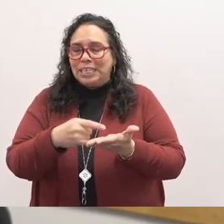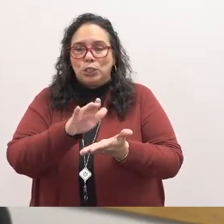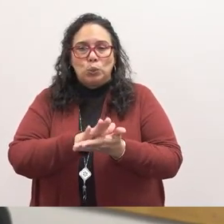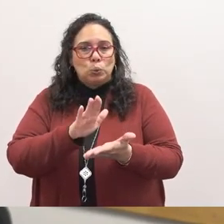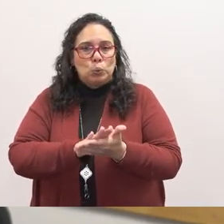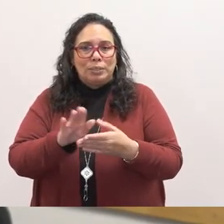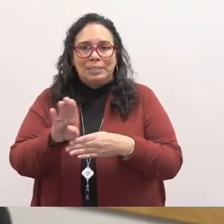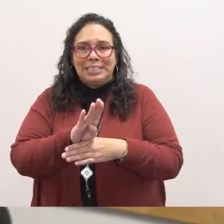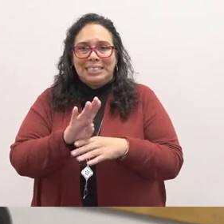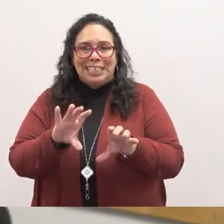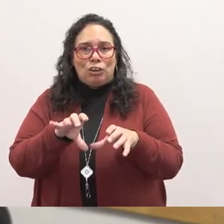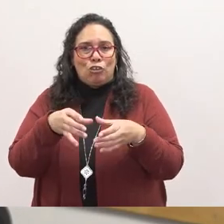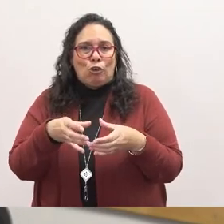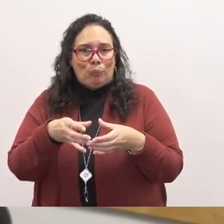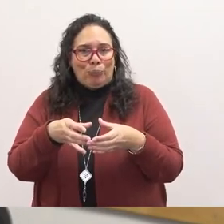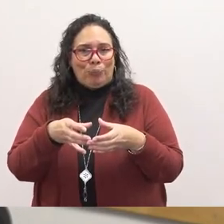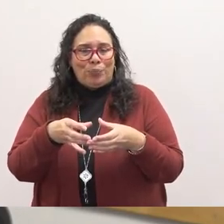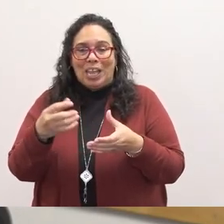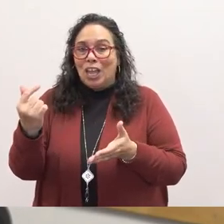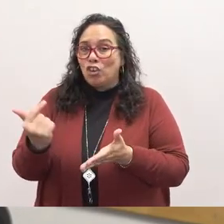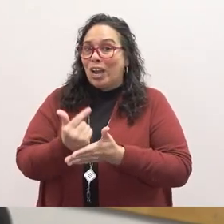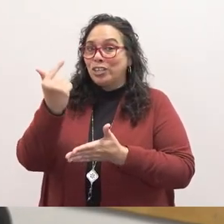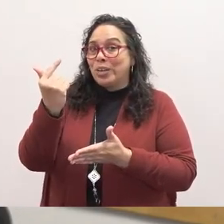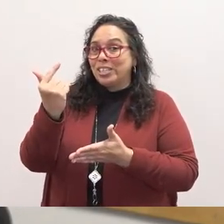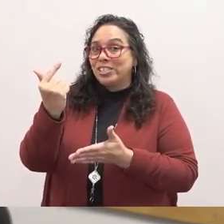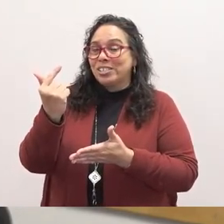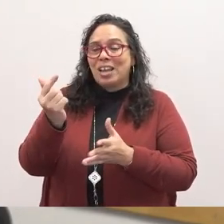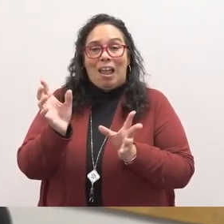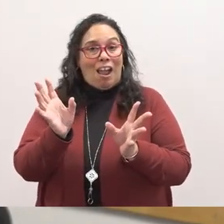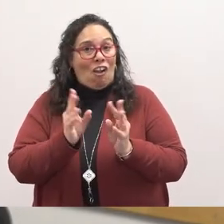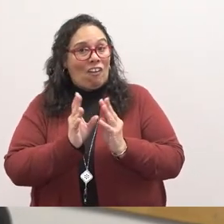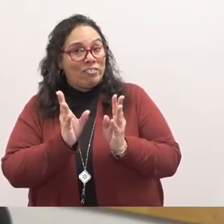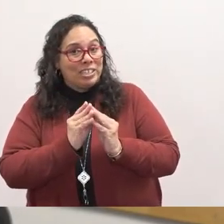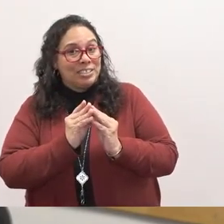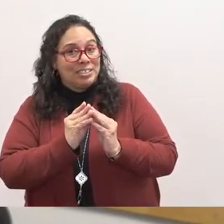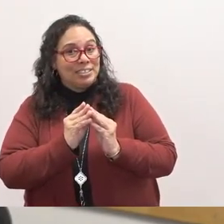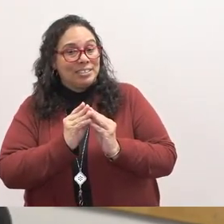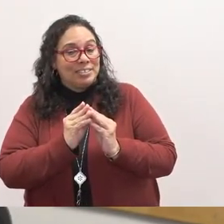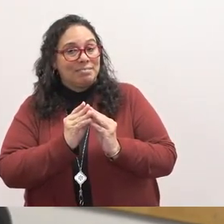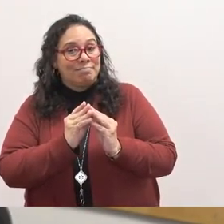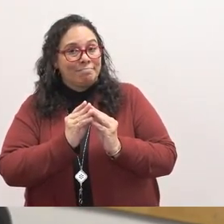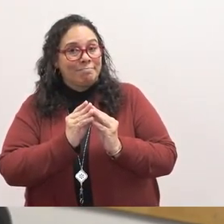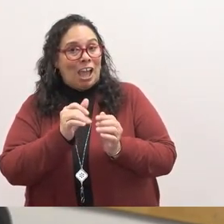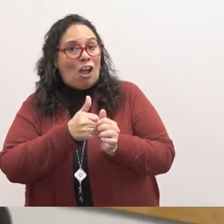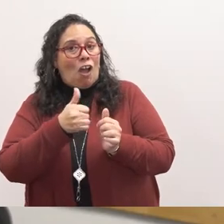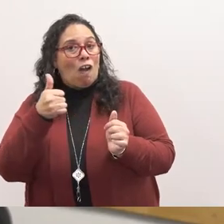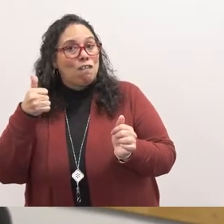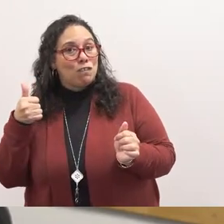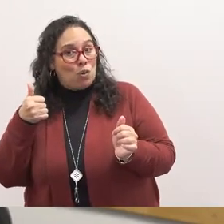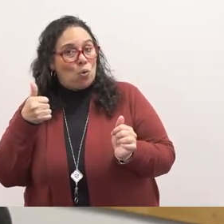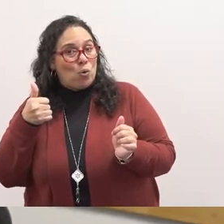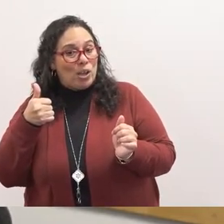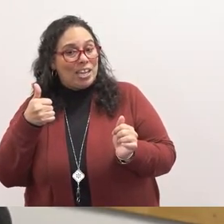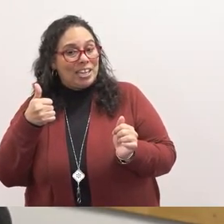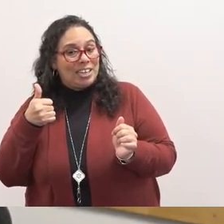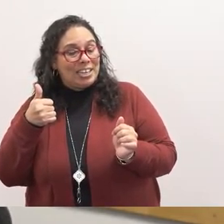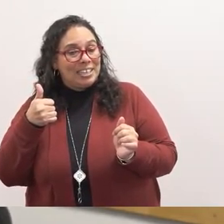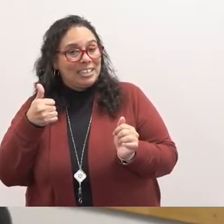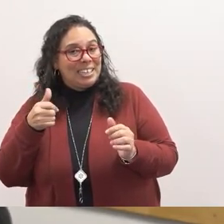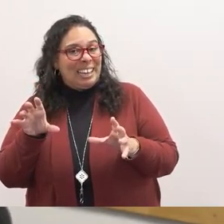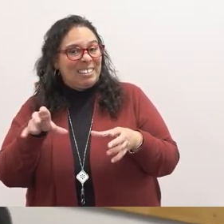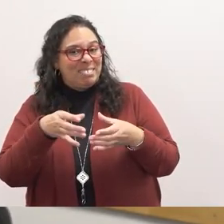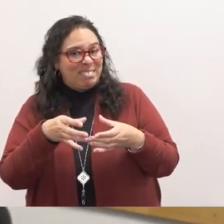group. So if you're graduation or if you're at a conference, you basically want to avoid getting